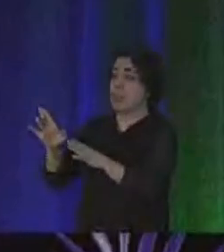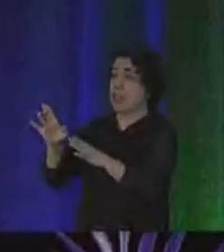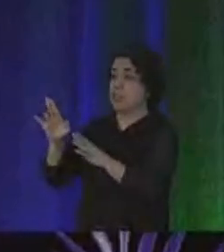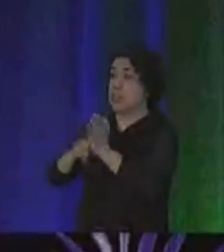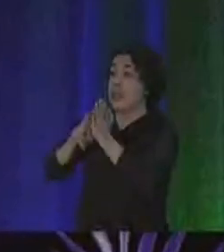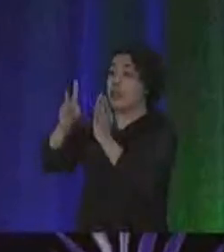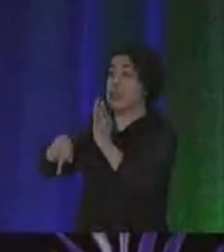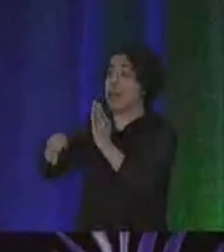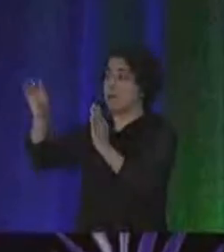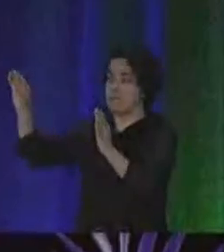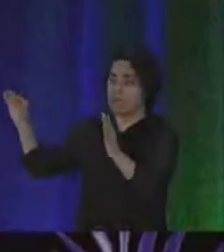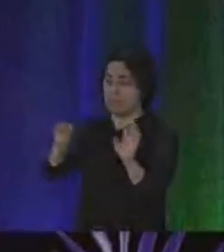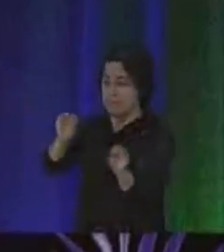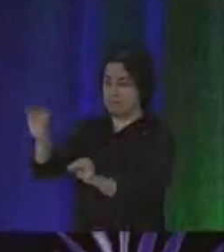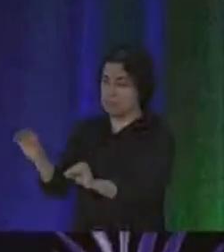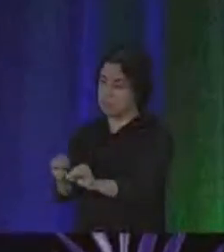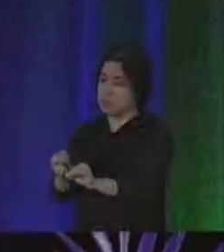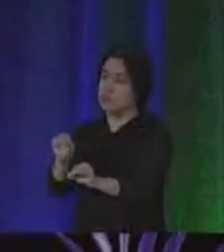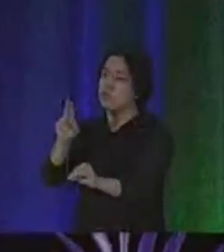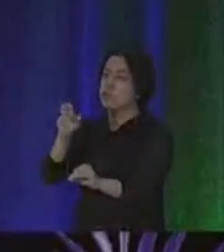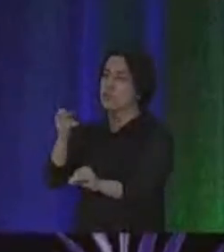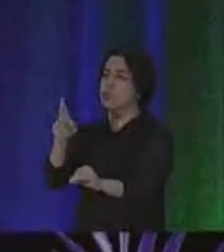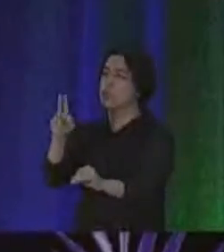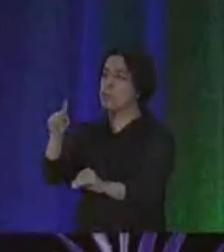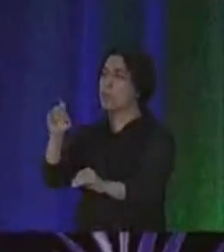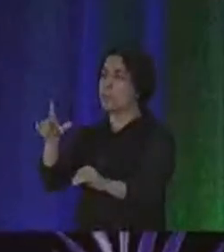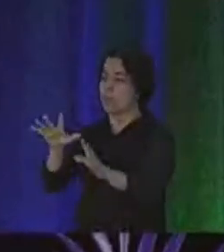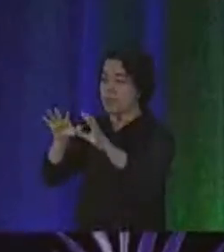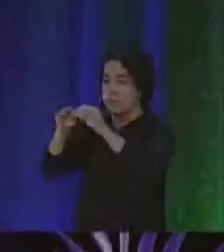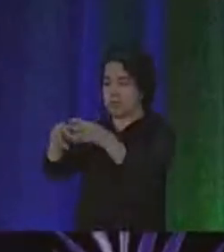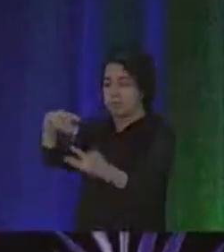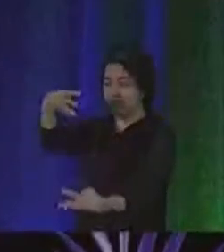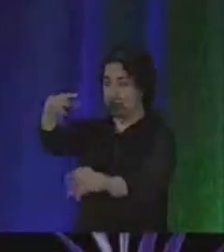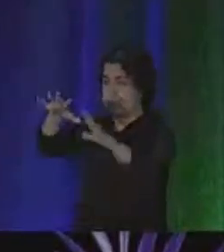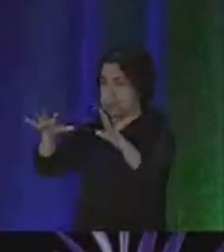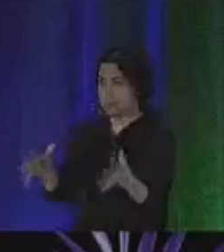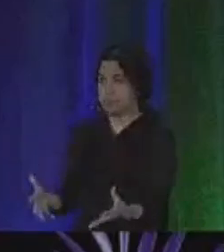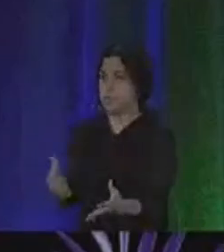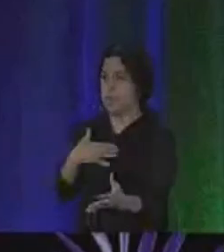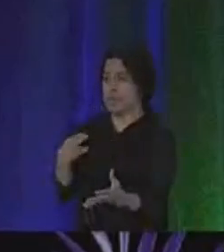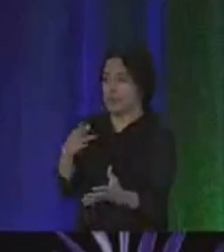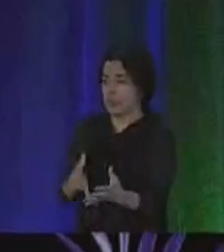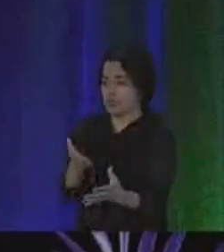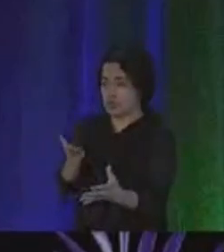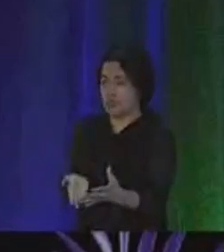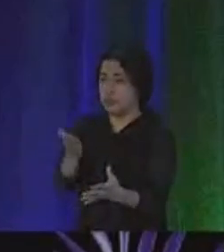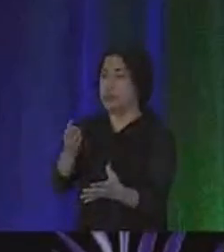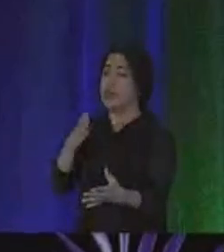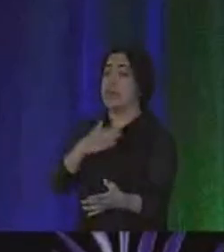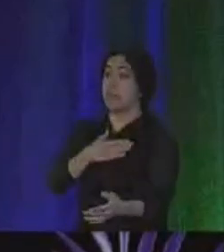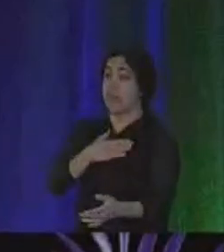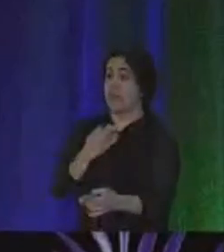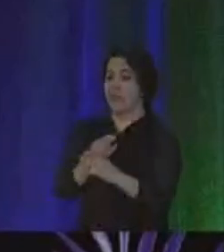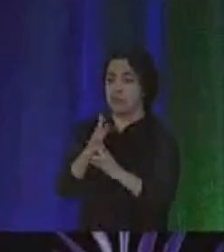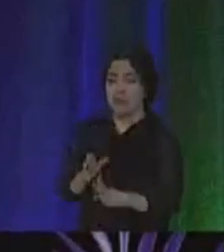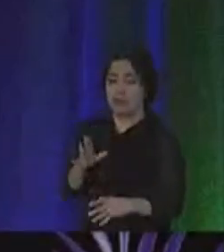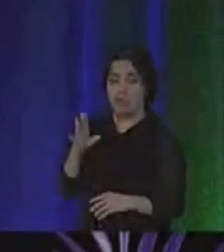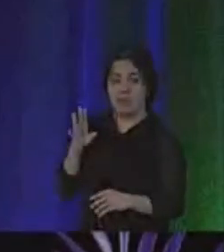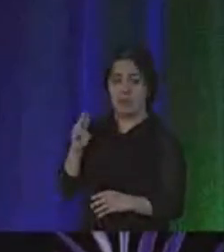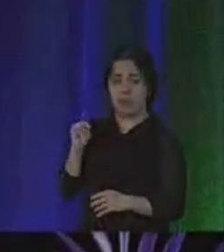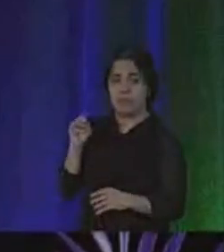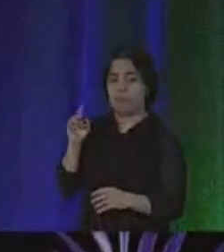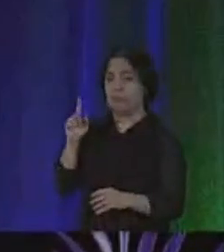pool given by Cognito. Okay, cool. I have my user here, MT Liendo, Miami.